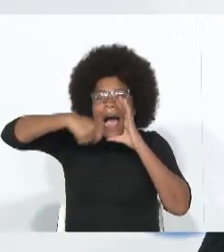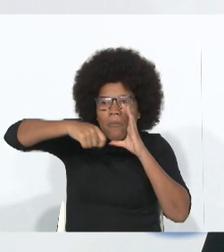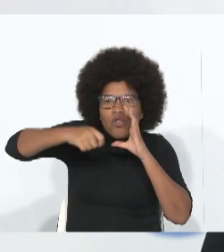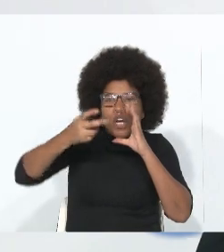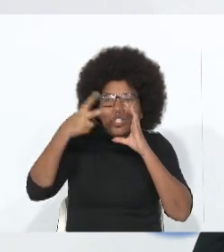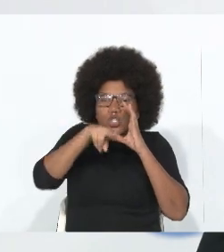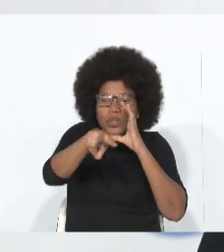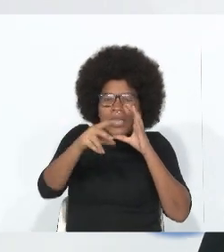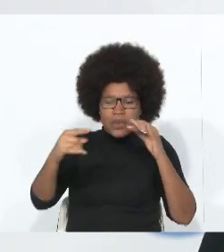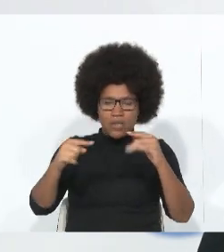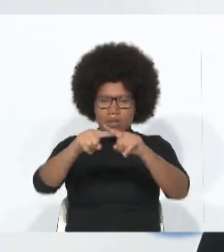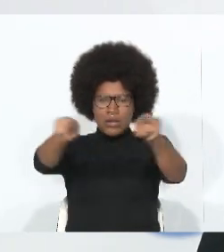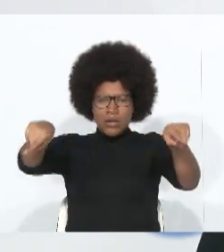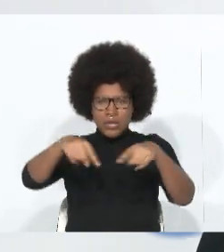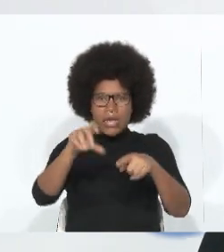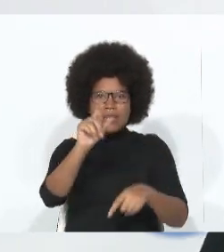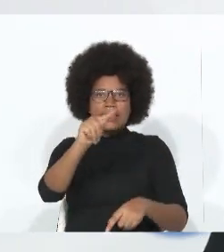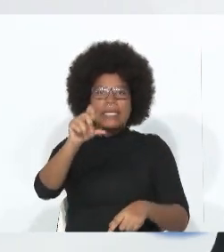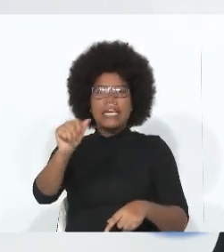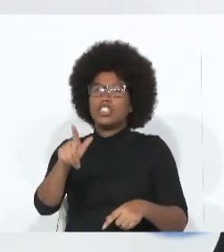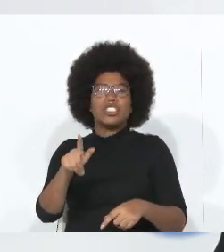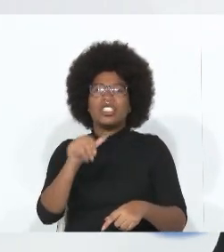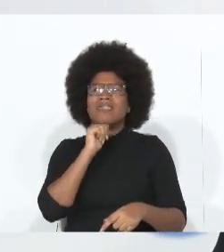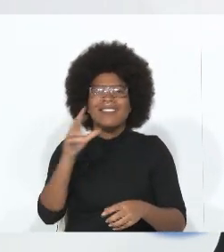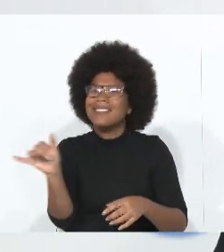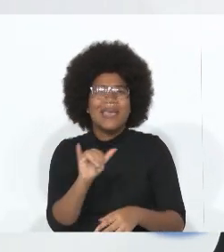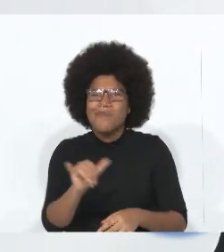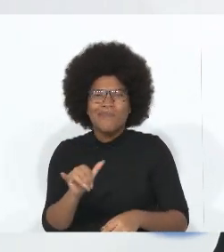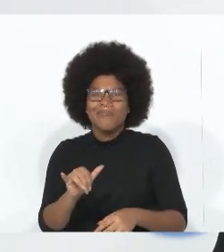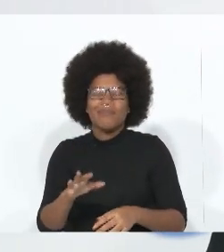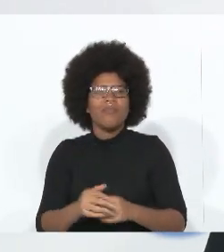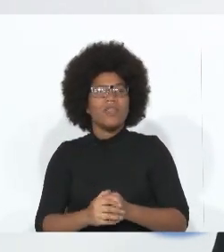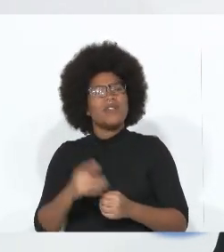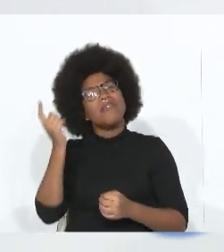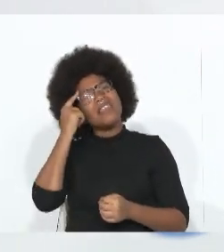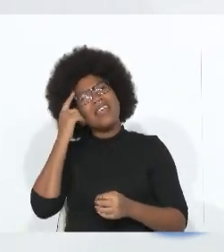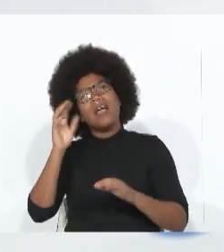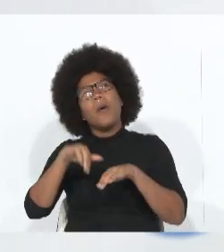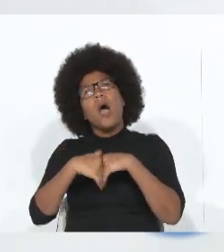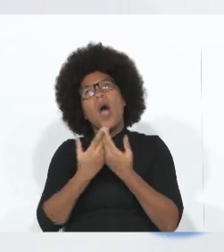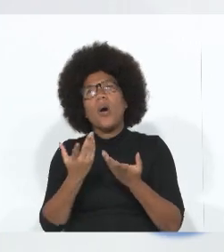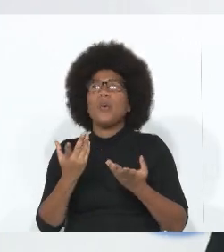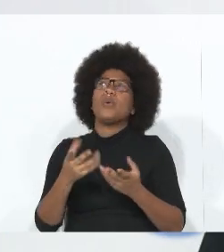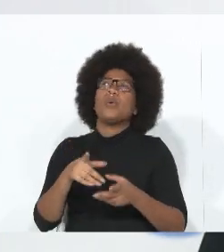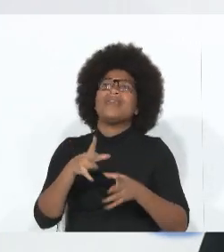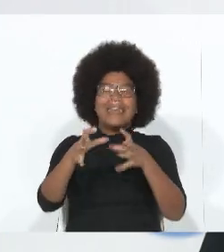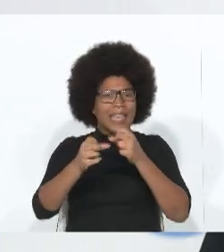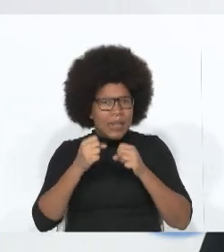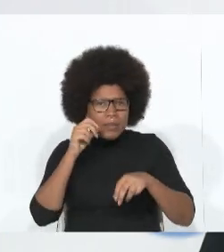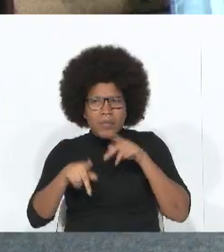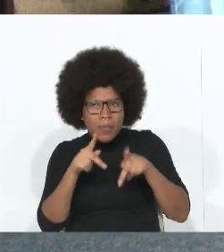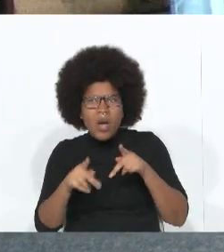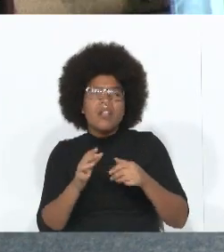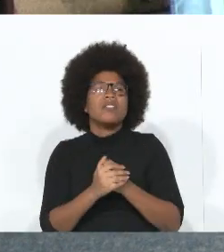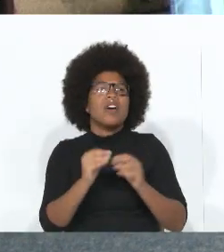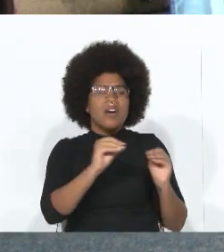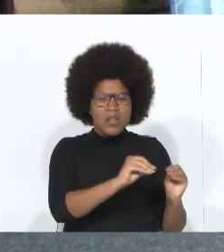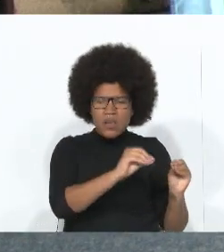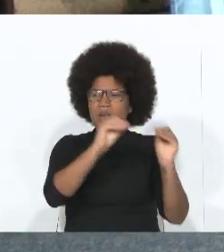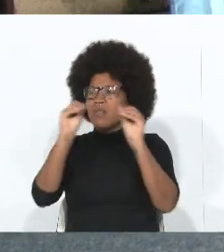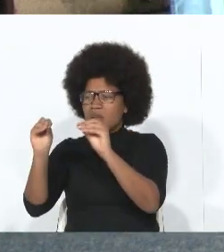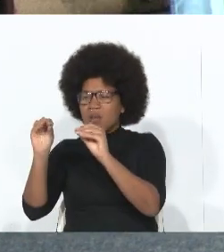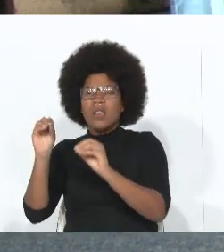So it's not that simple, saying, how do you get people to take productions and put them on TV? You know, you